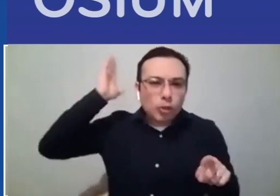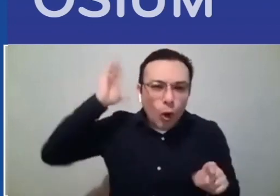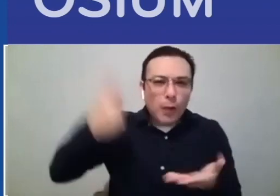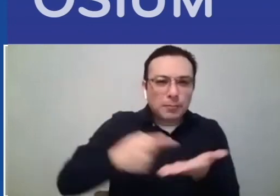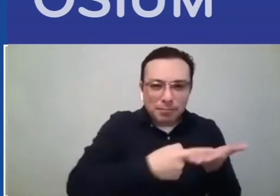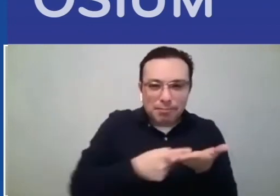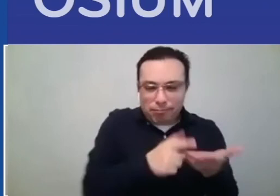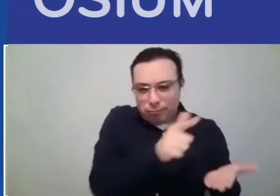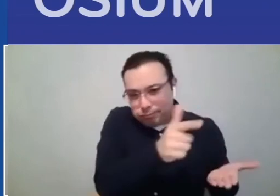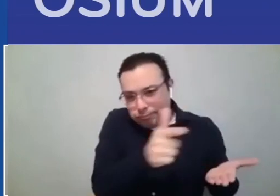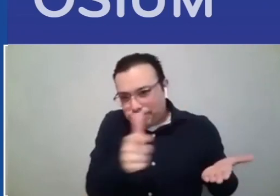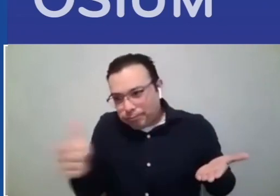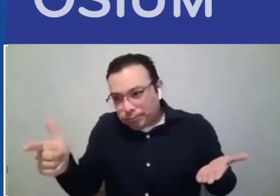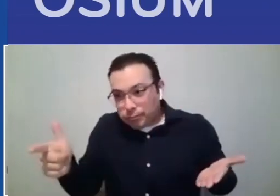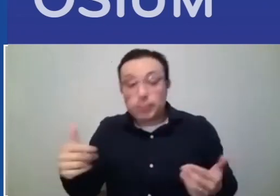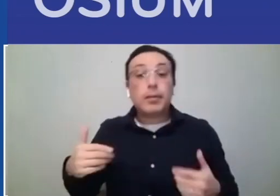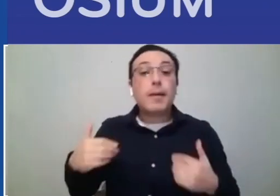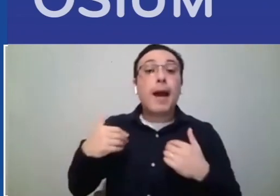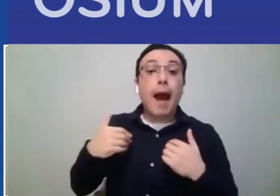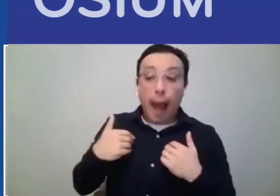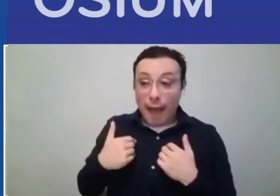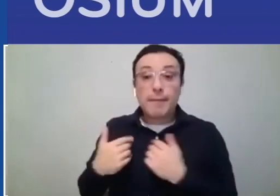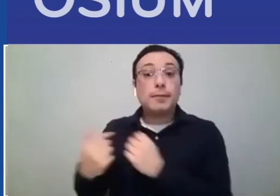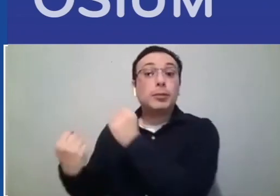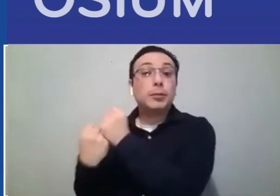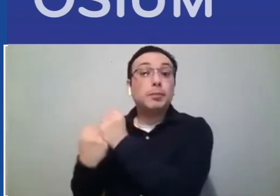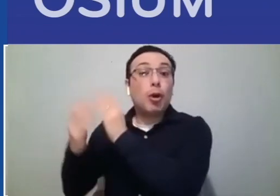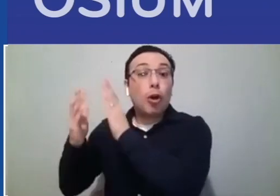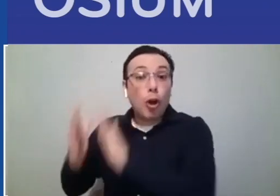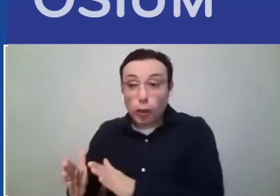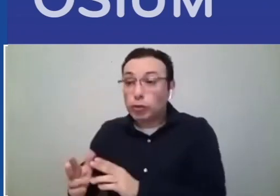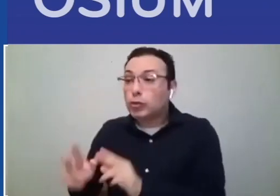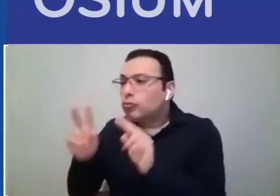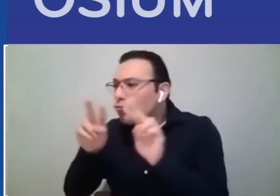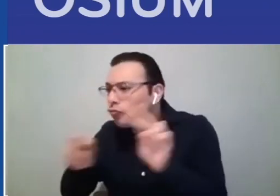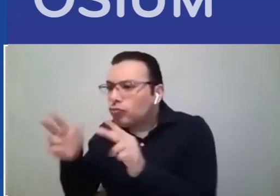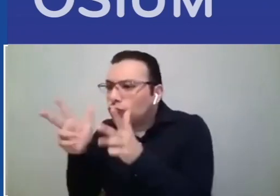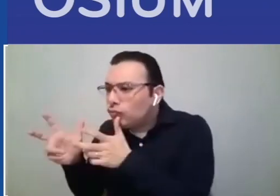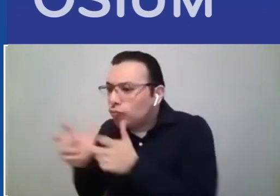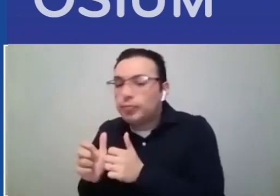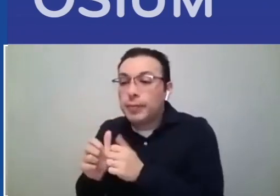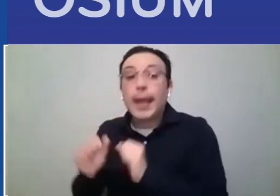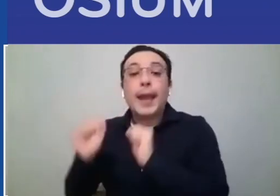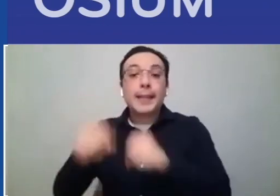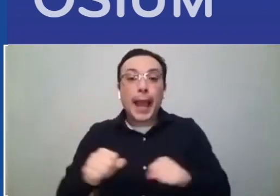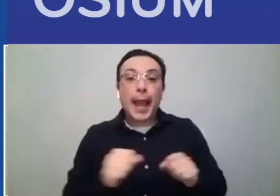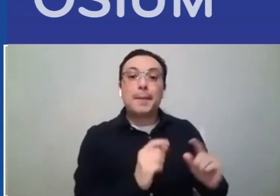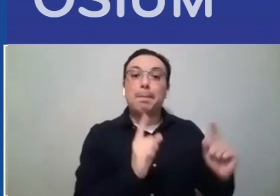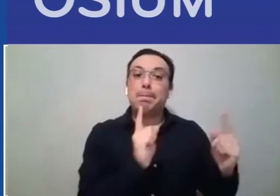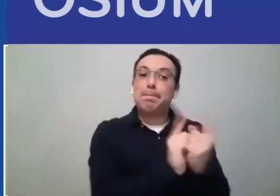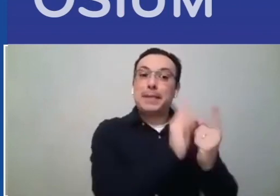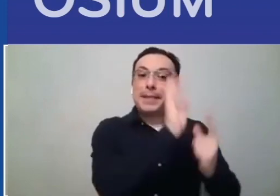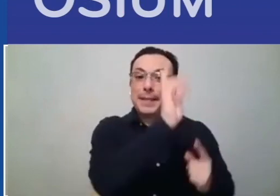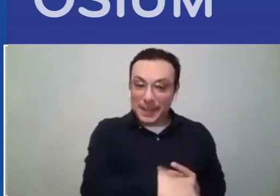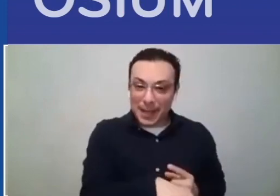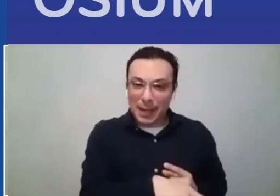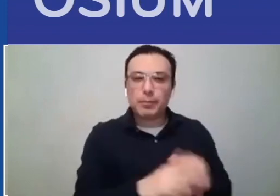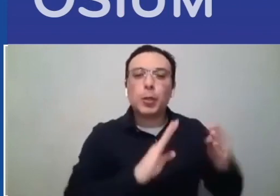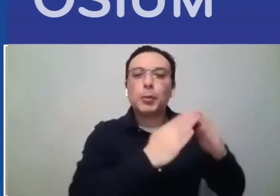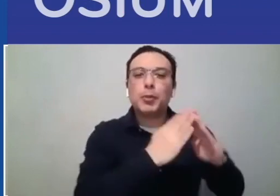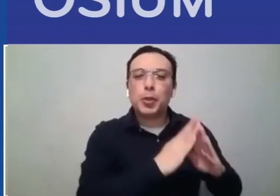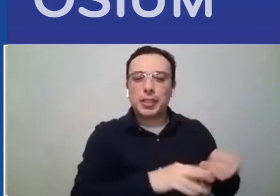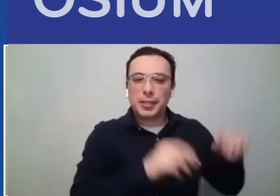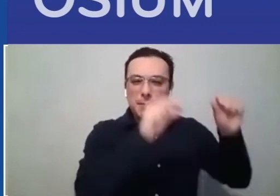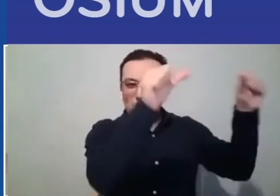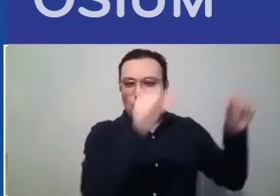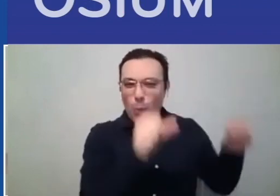session follow-up chat in the community section to take a few questions and wrap up the conversation. So what's next? You can continue to